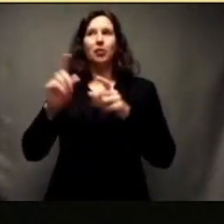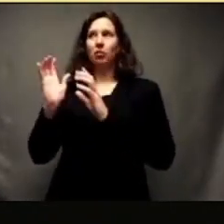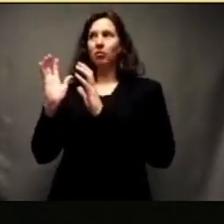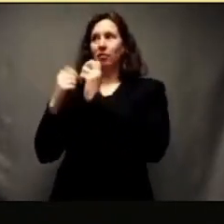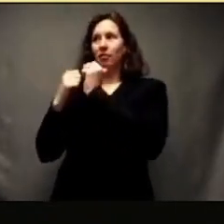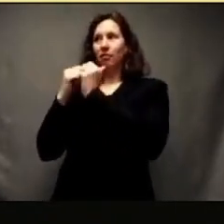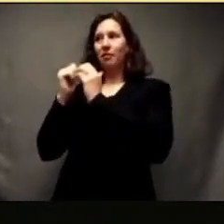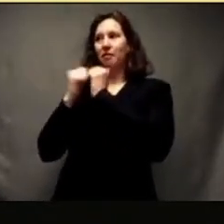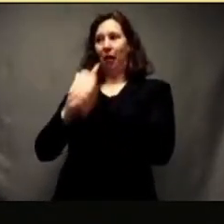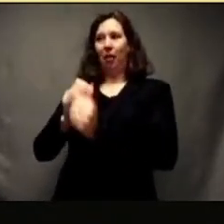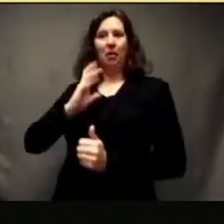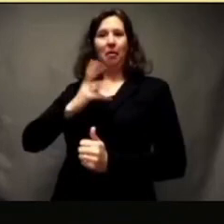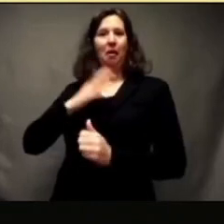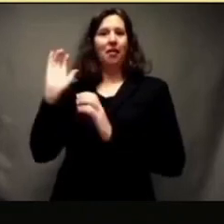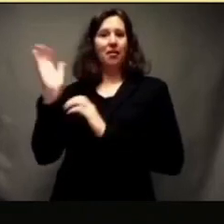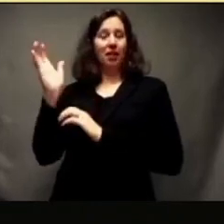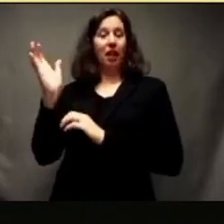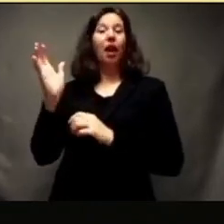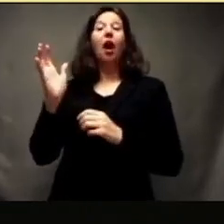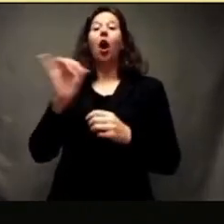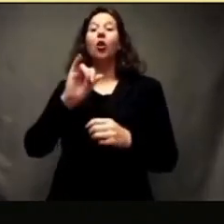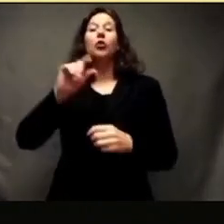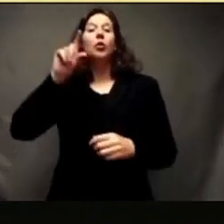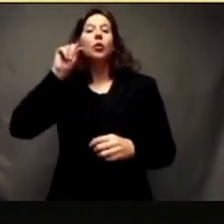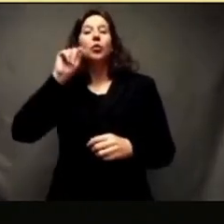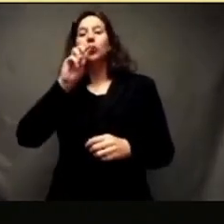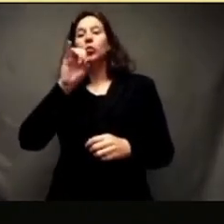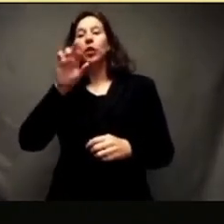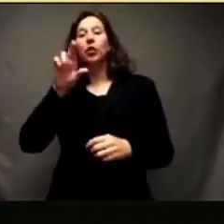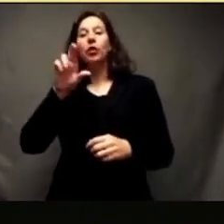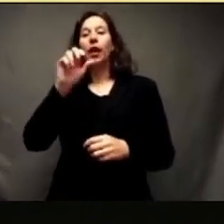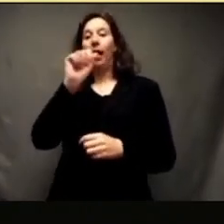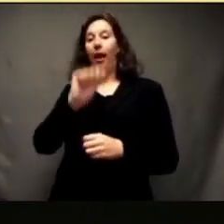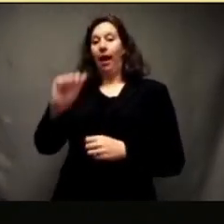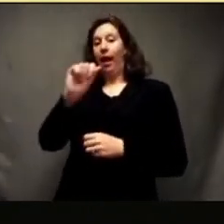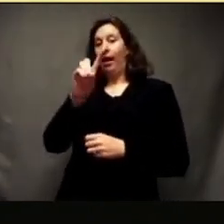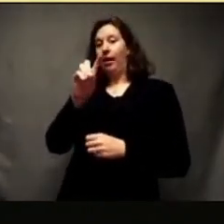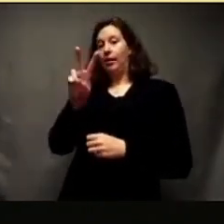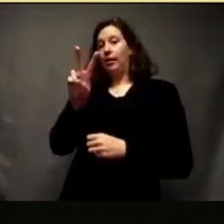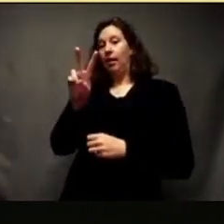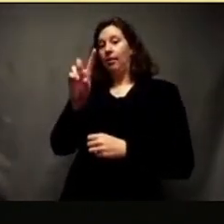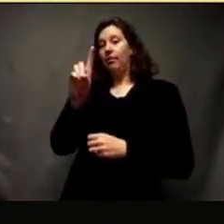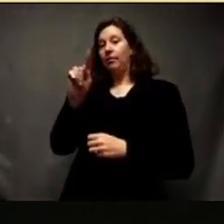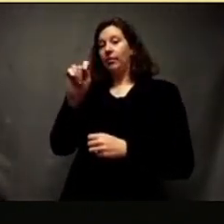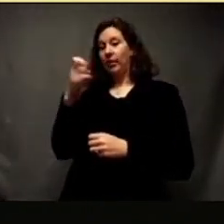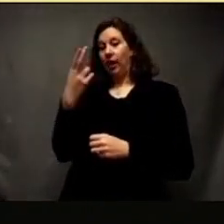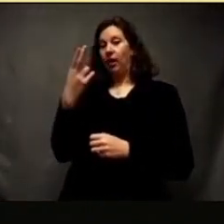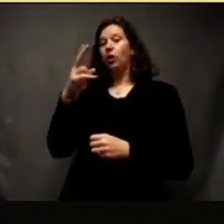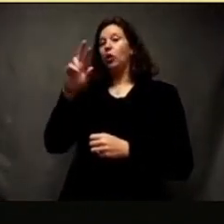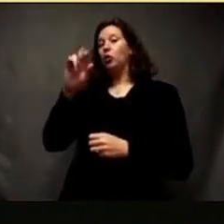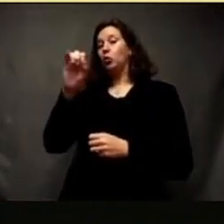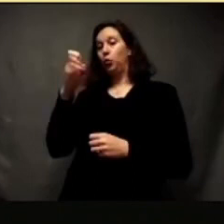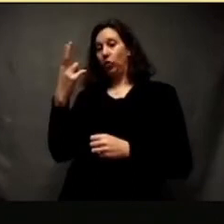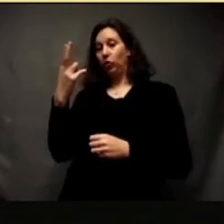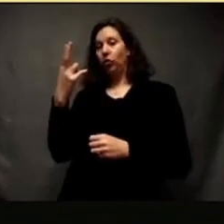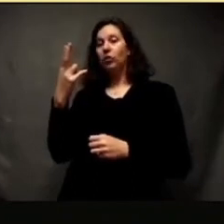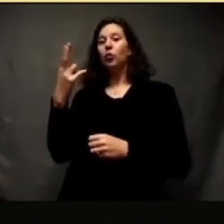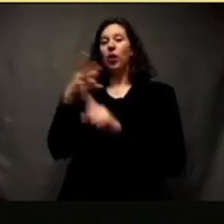we'd love for you to engage with us on Twitter at DevTech Research and at ScratchJr, and with the